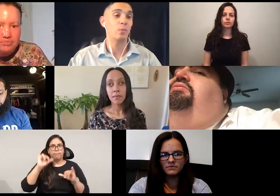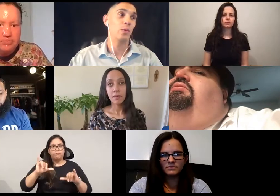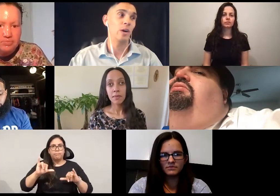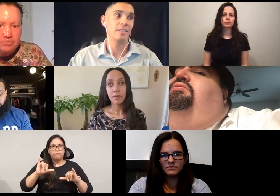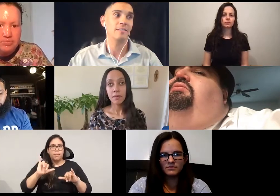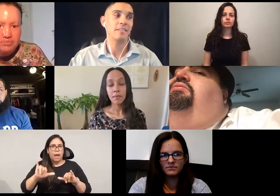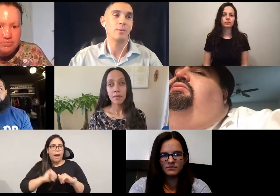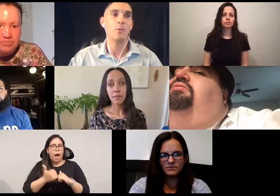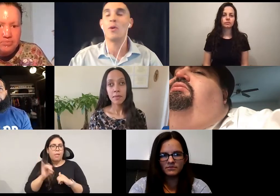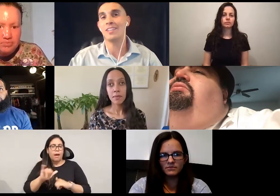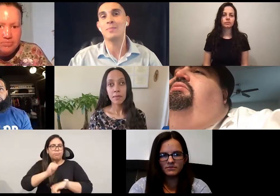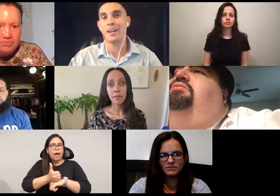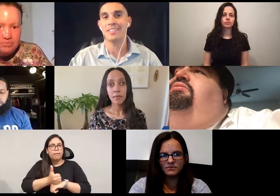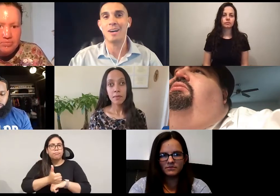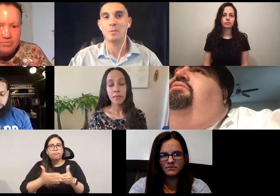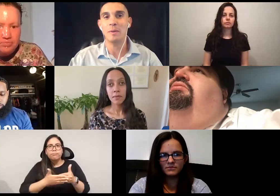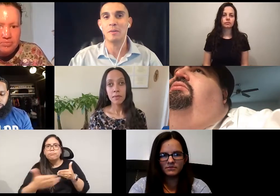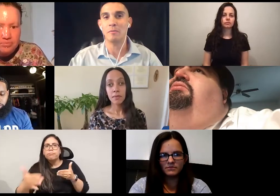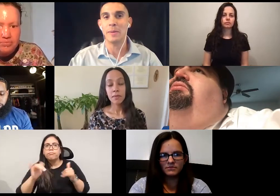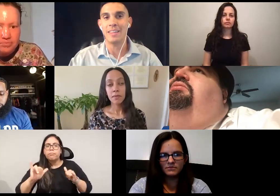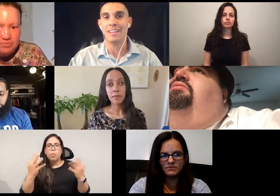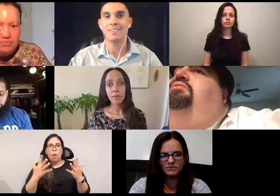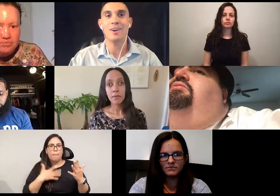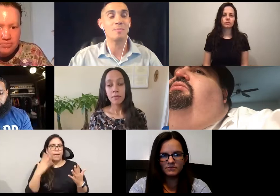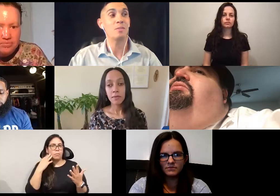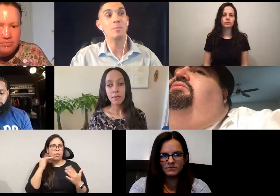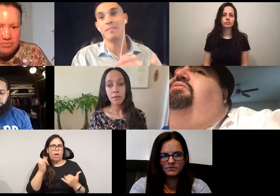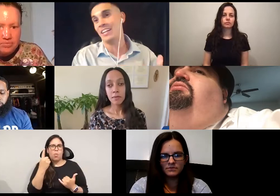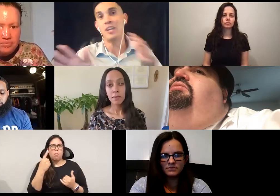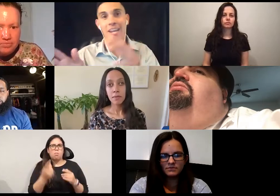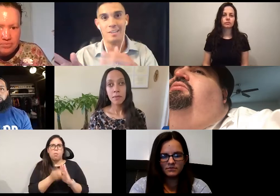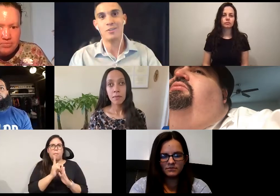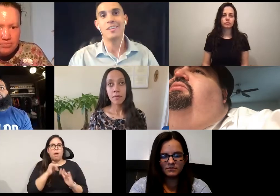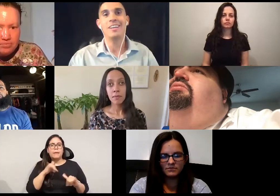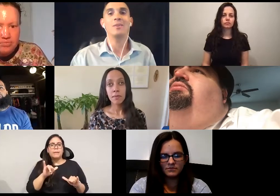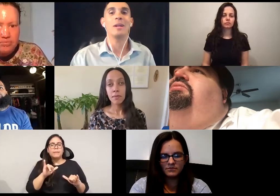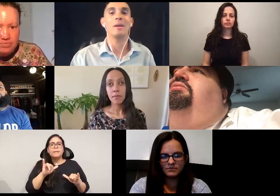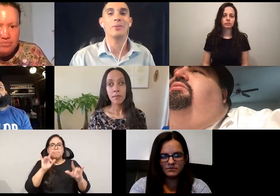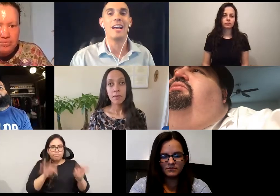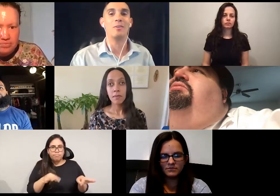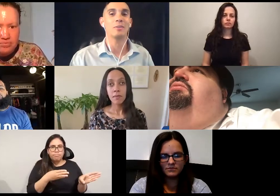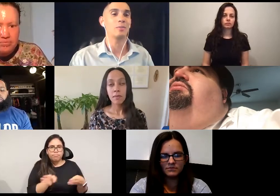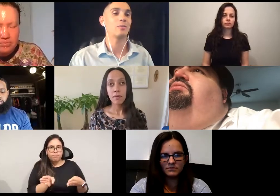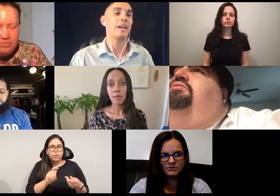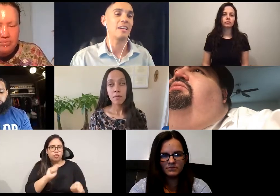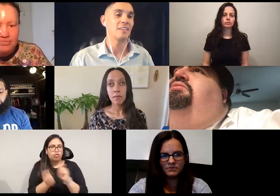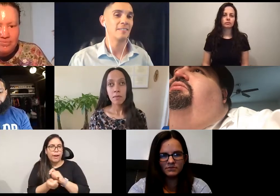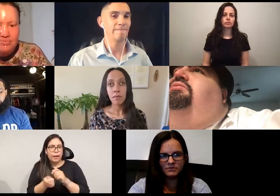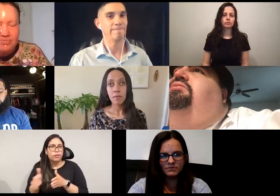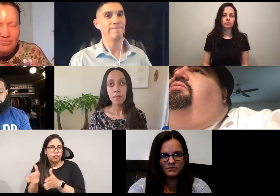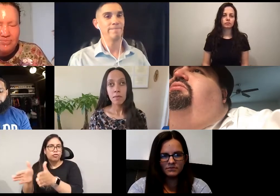that's one experience that was pivotal for me that caused me to pivot and change into what I'm doing now. So it was